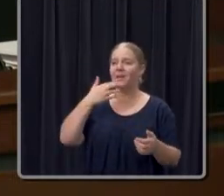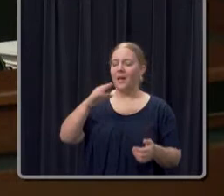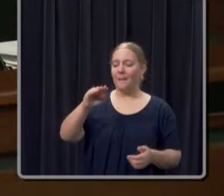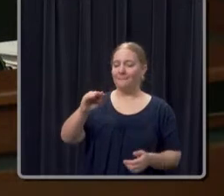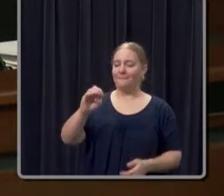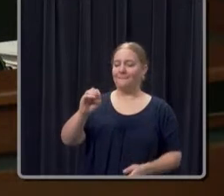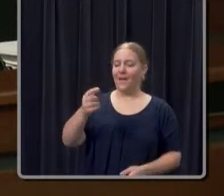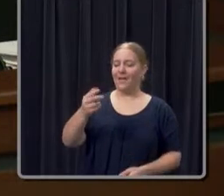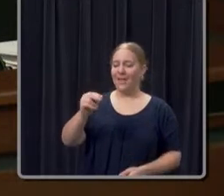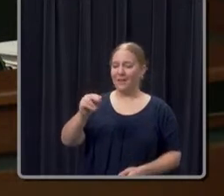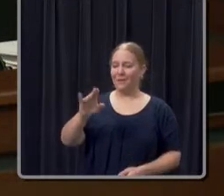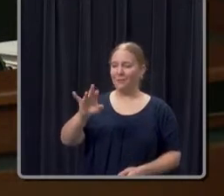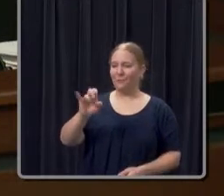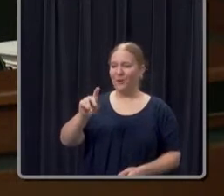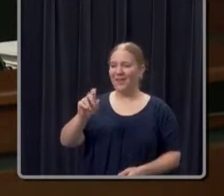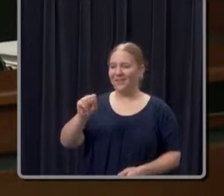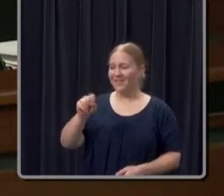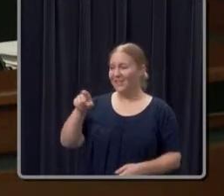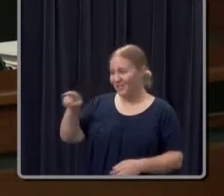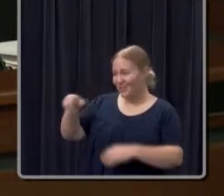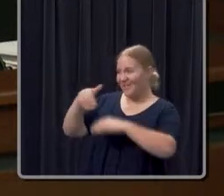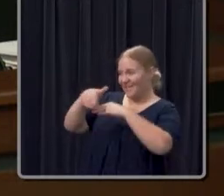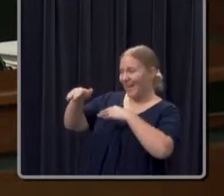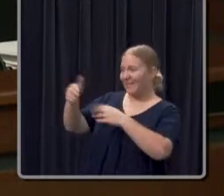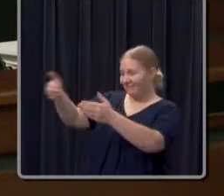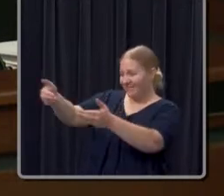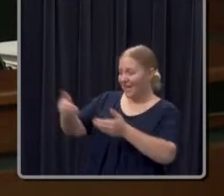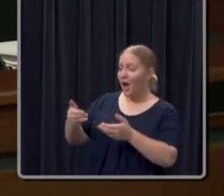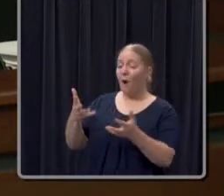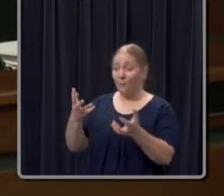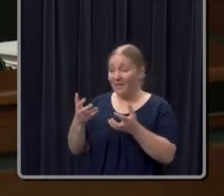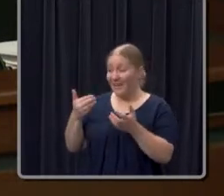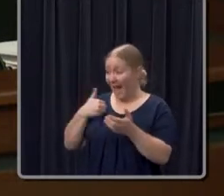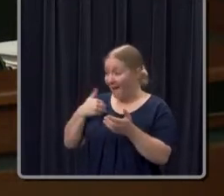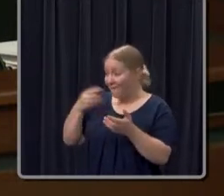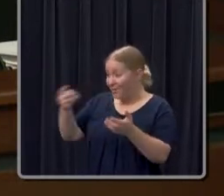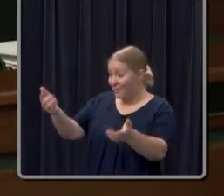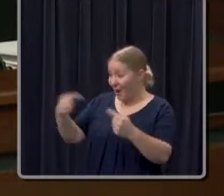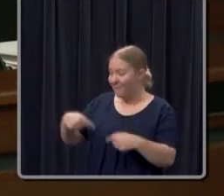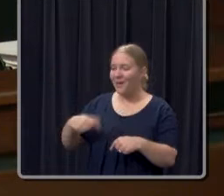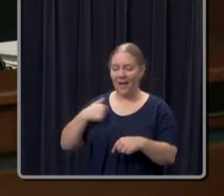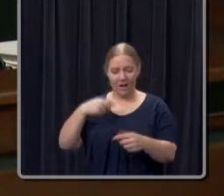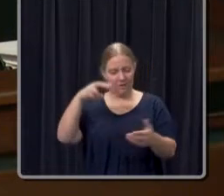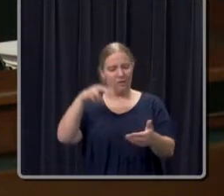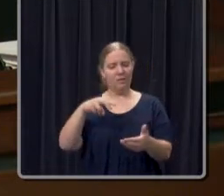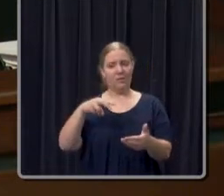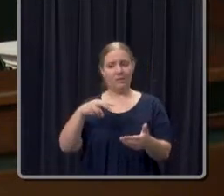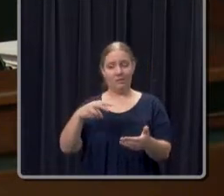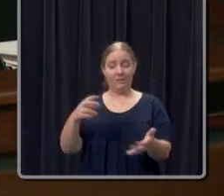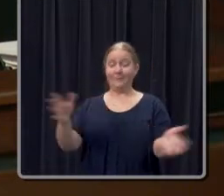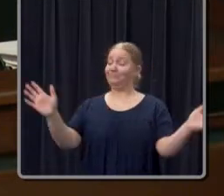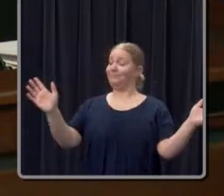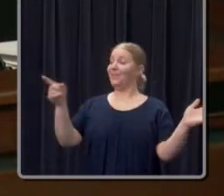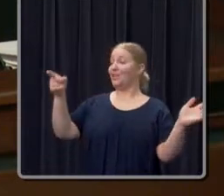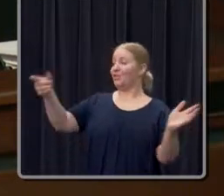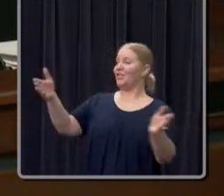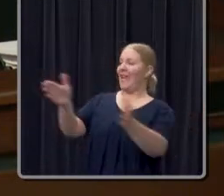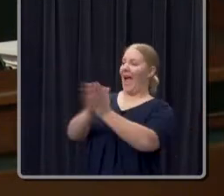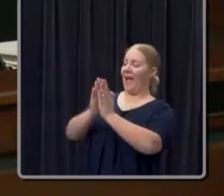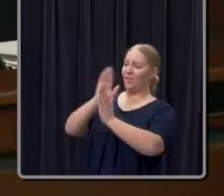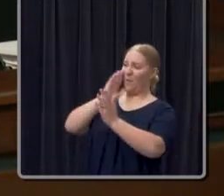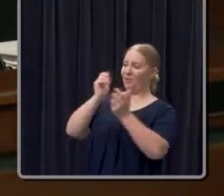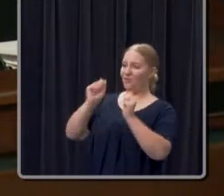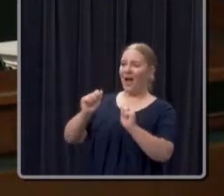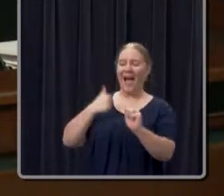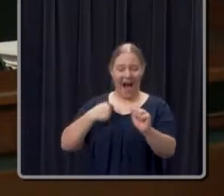Bricks. She sent an invitation and said, hey, we'd love to have you. And I always looked at it and it's like, they asked, I'm going to try. And I